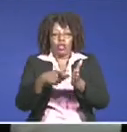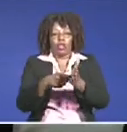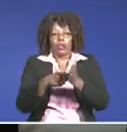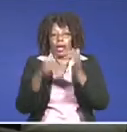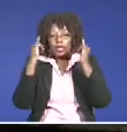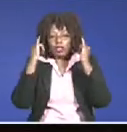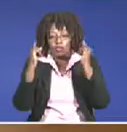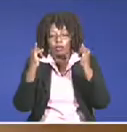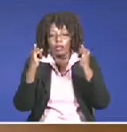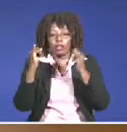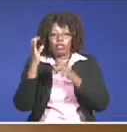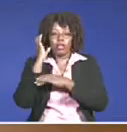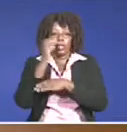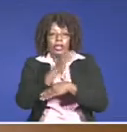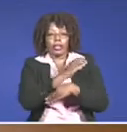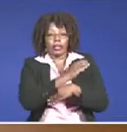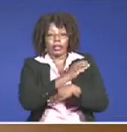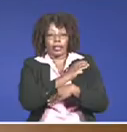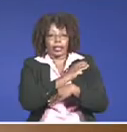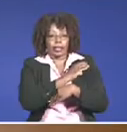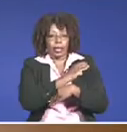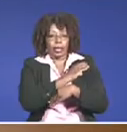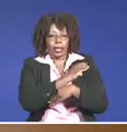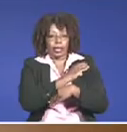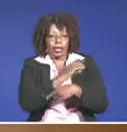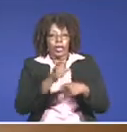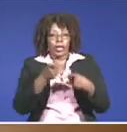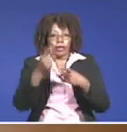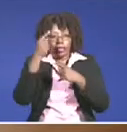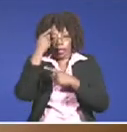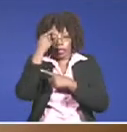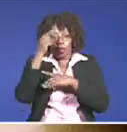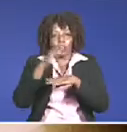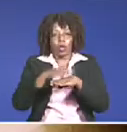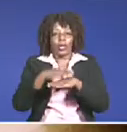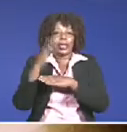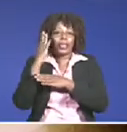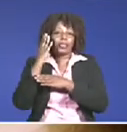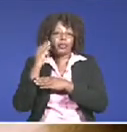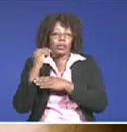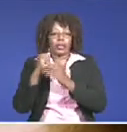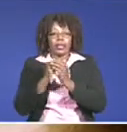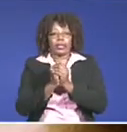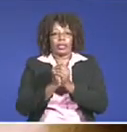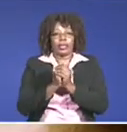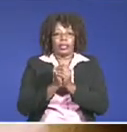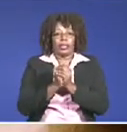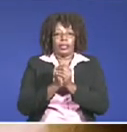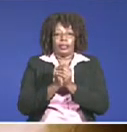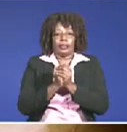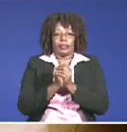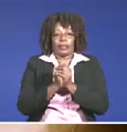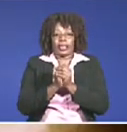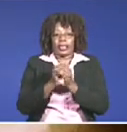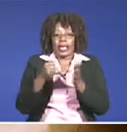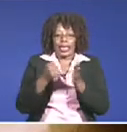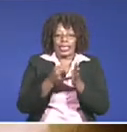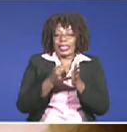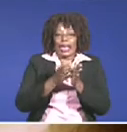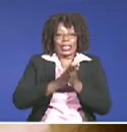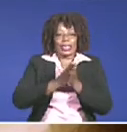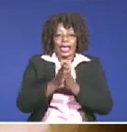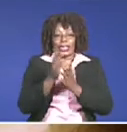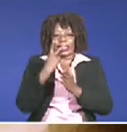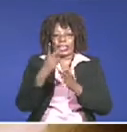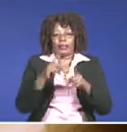instructor, Christiana Franzetti, gave us their thoughts on the experience. It's amazing. It leaves me speechless, and it's so exciting to see something new